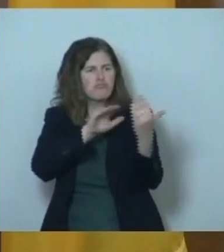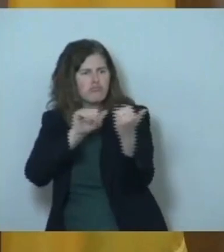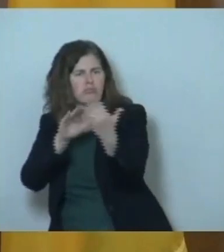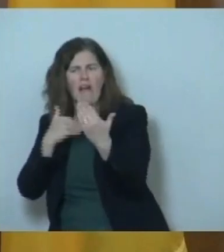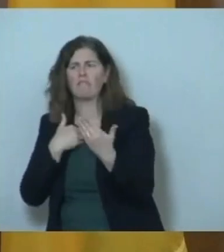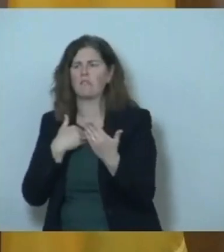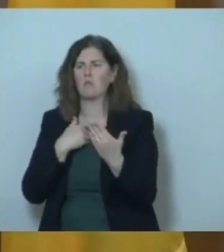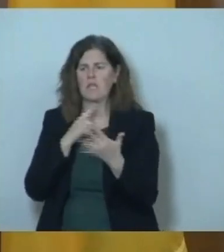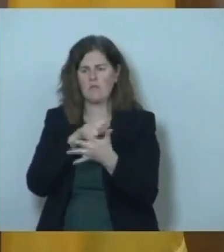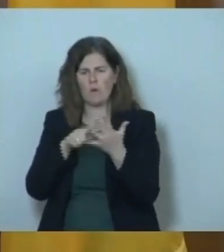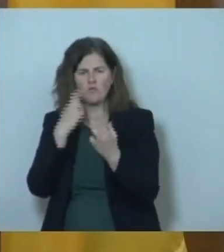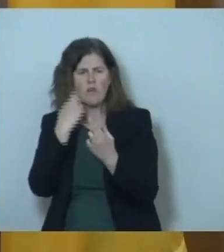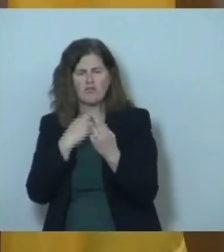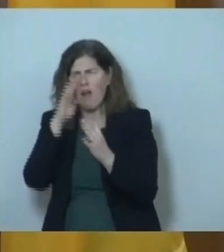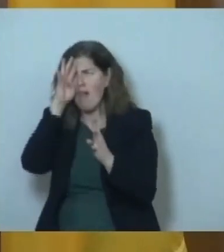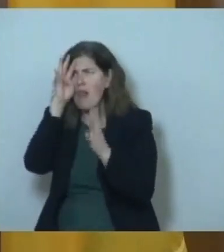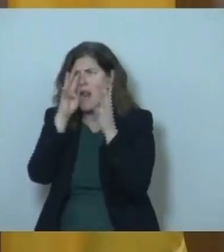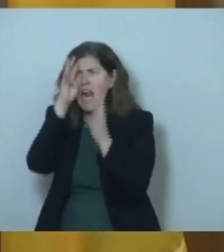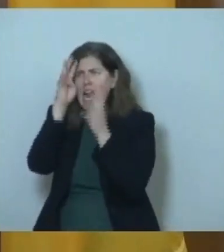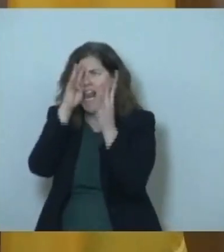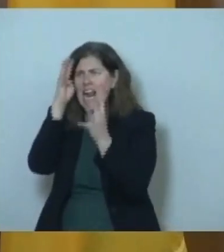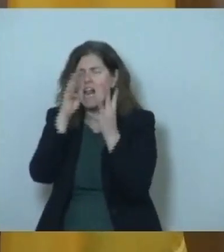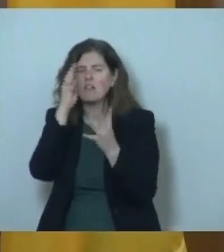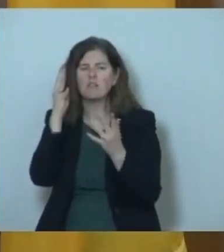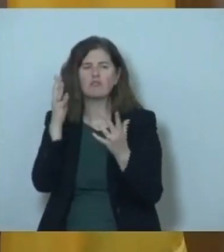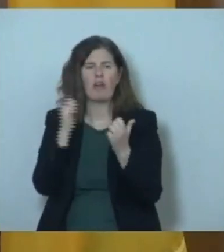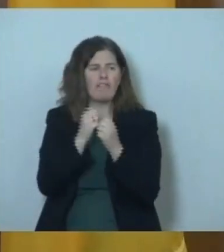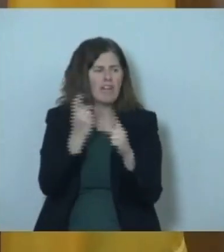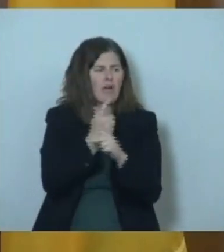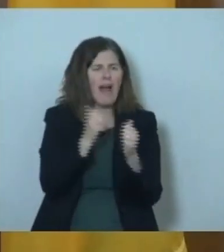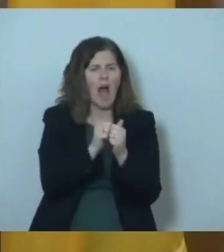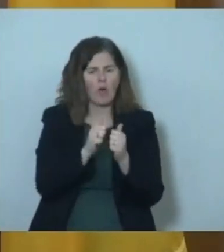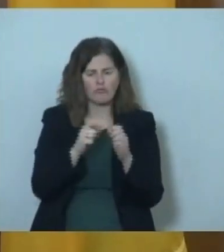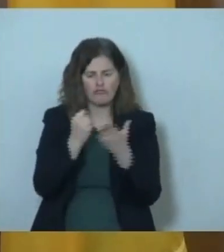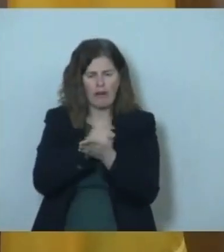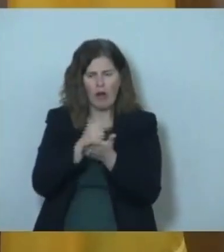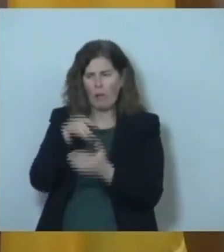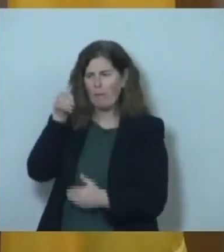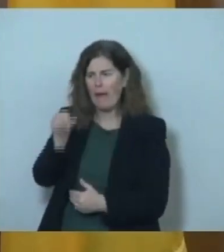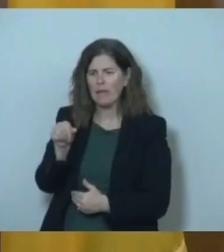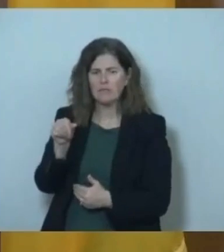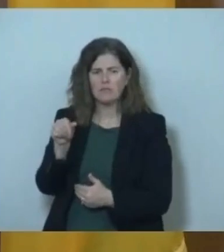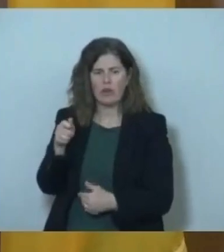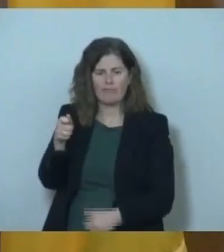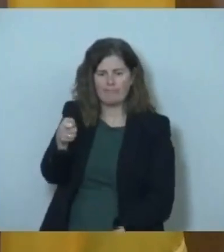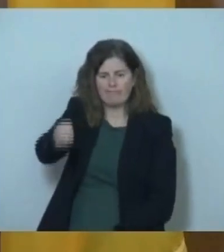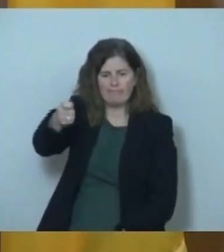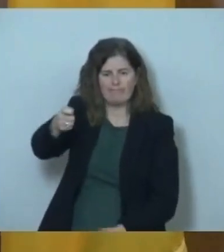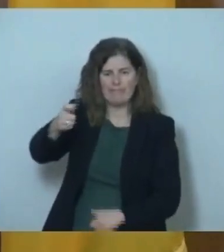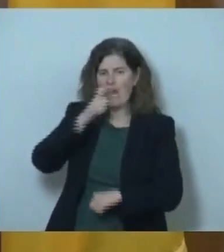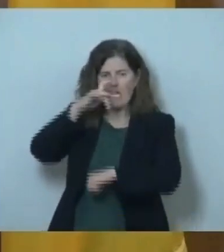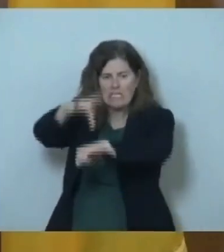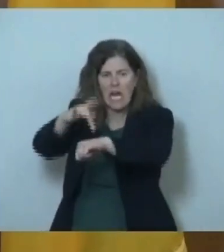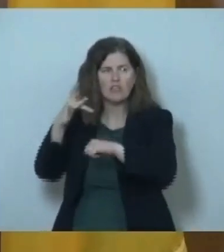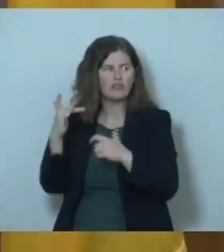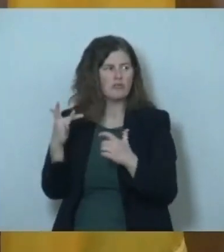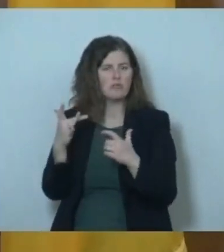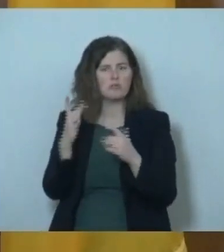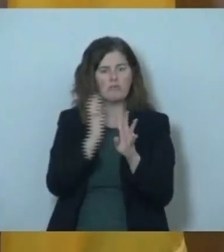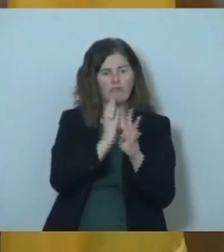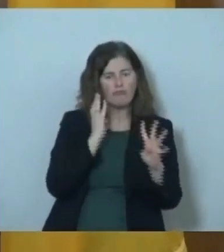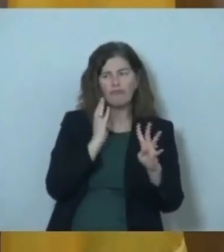an excellent job, right? Contactless payment, reservations in advance, metering outside, any number of things